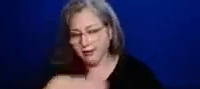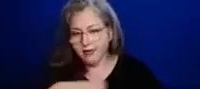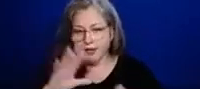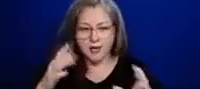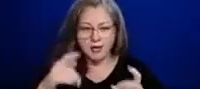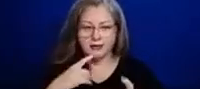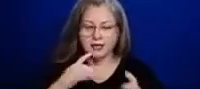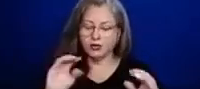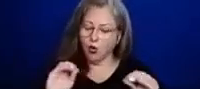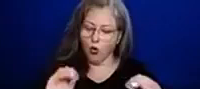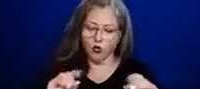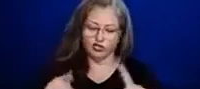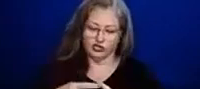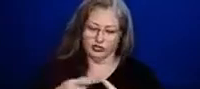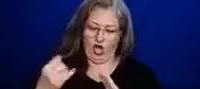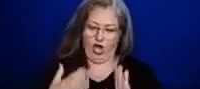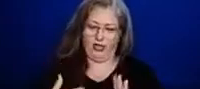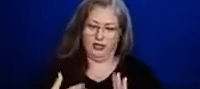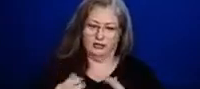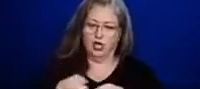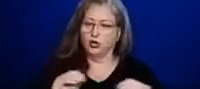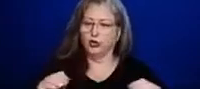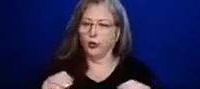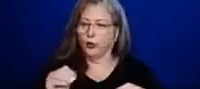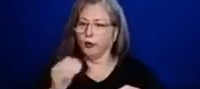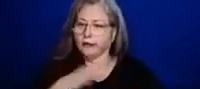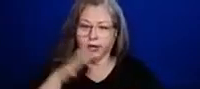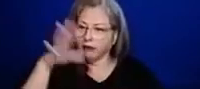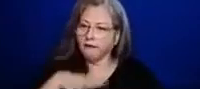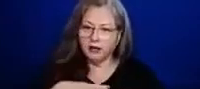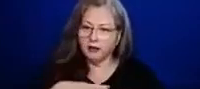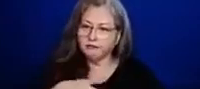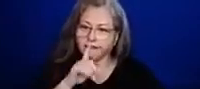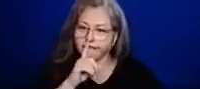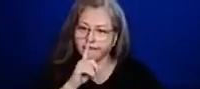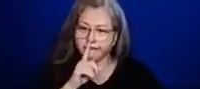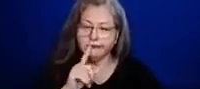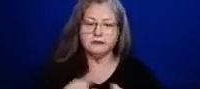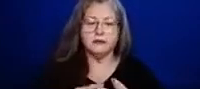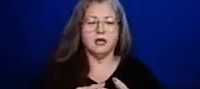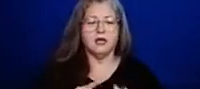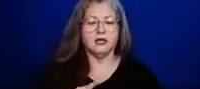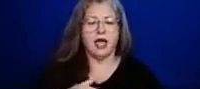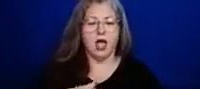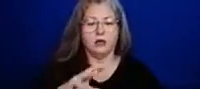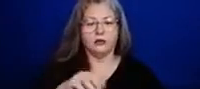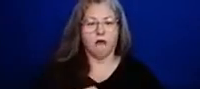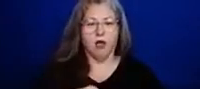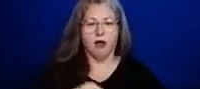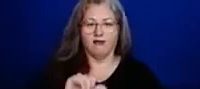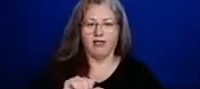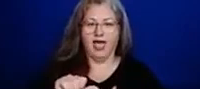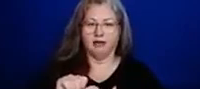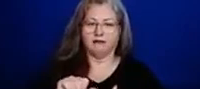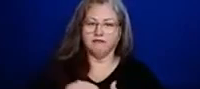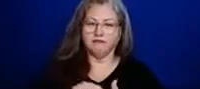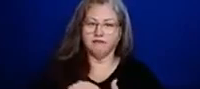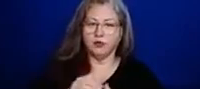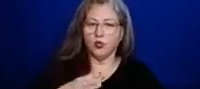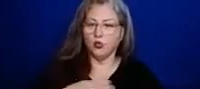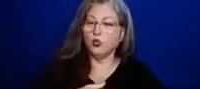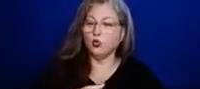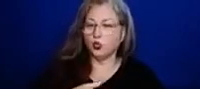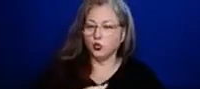like artist, no sex. And how I was part of the wood that I was